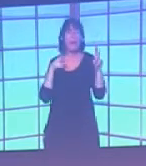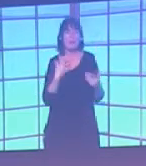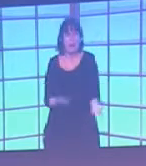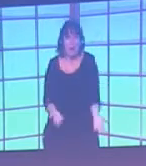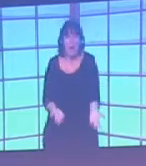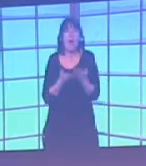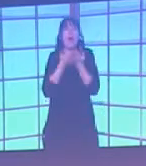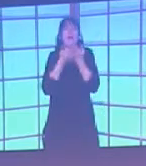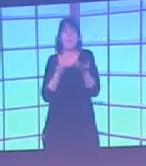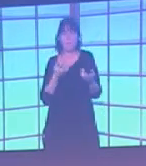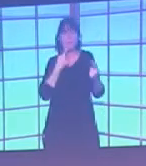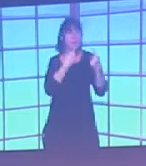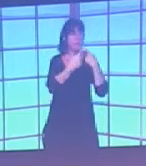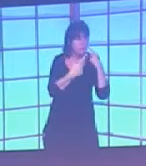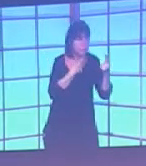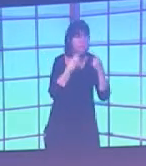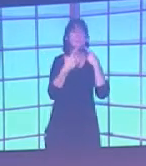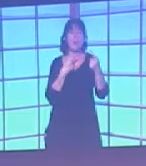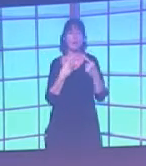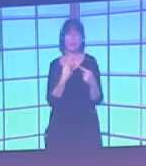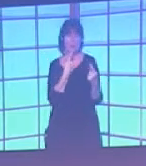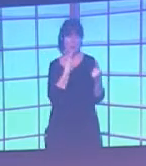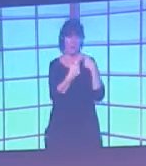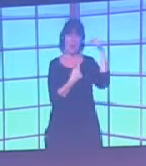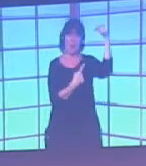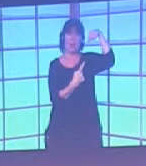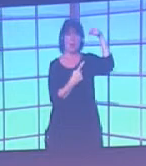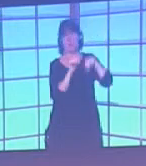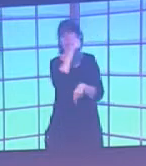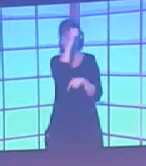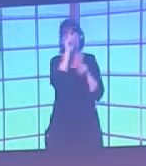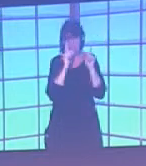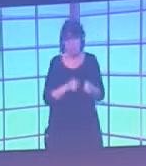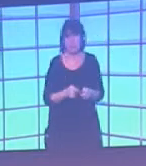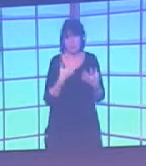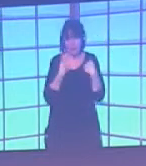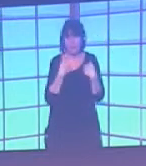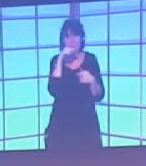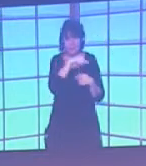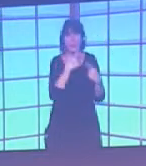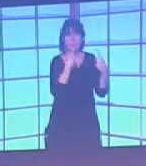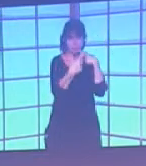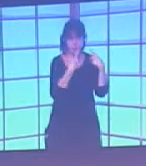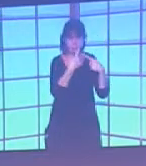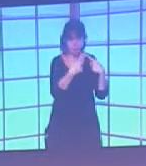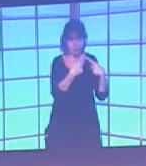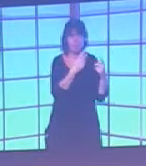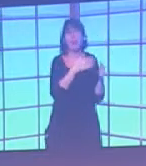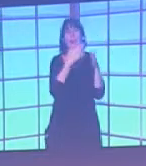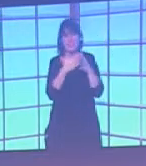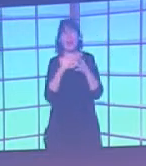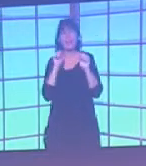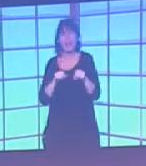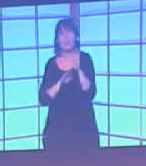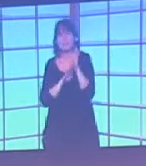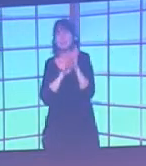the dialogue. The dialogue has to be there, and the clubs have to be willing to do that. And as somebody said earlier on, and yesterday